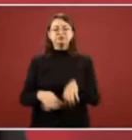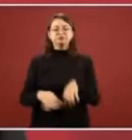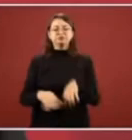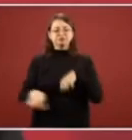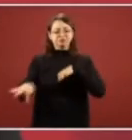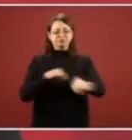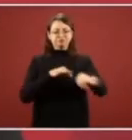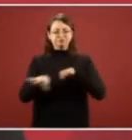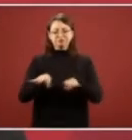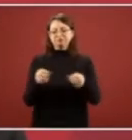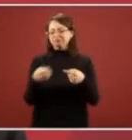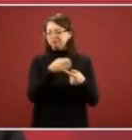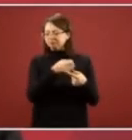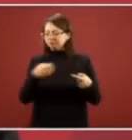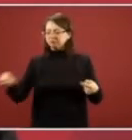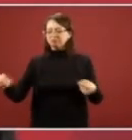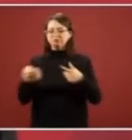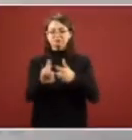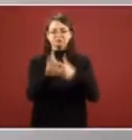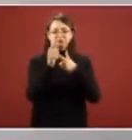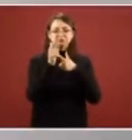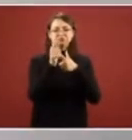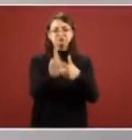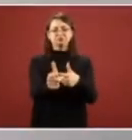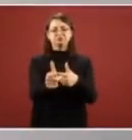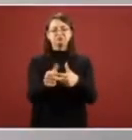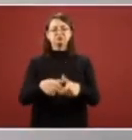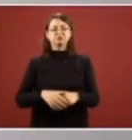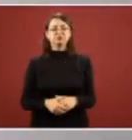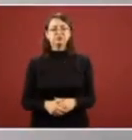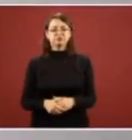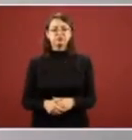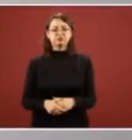fashion. Y no vamos a permitir